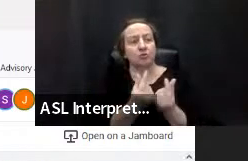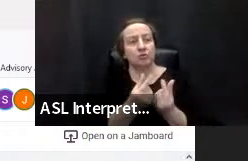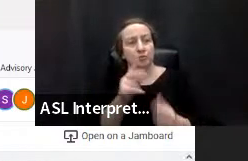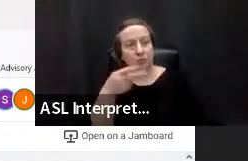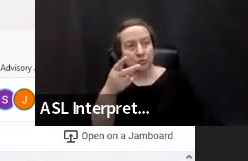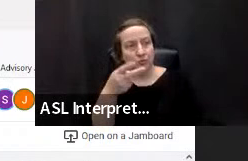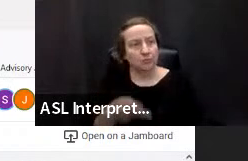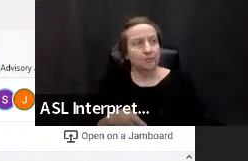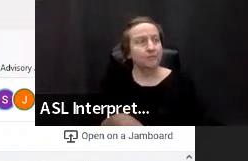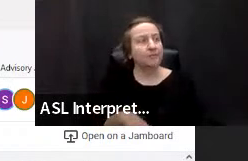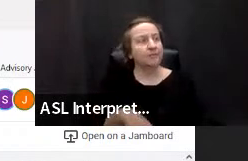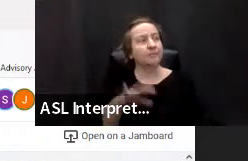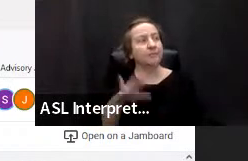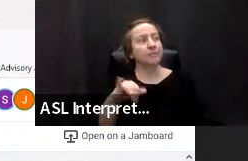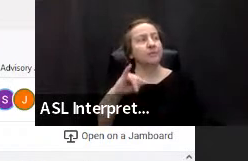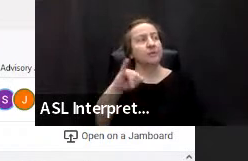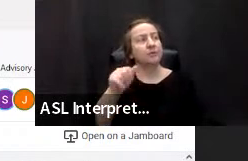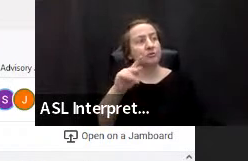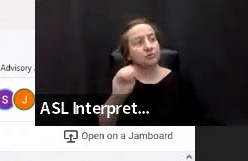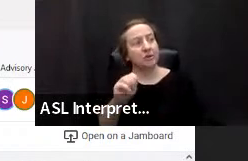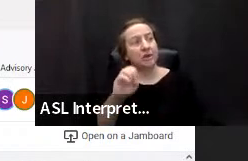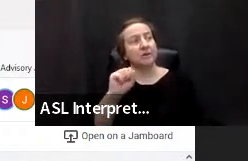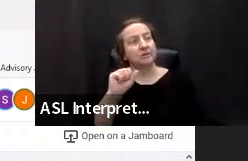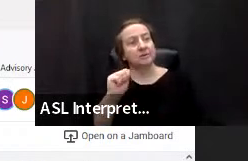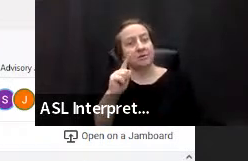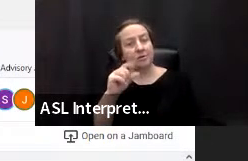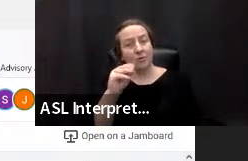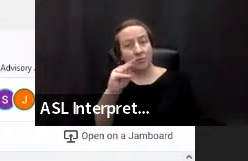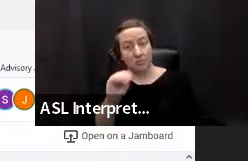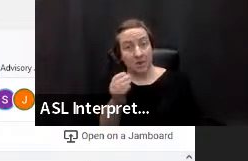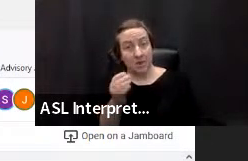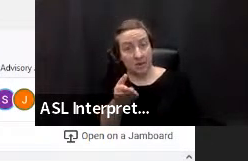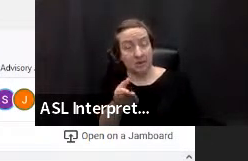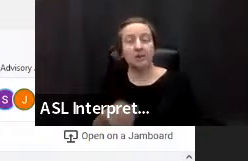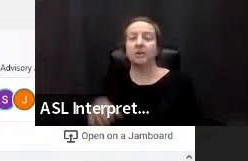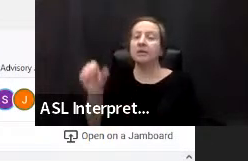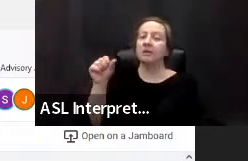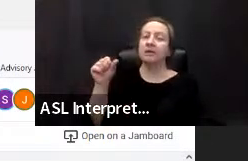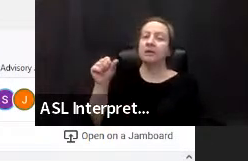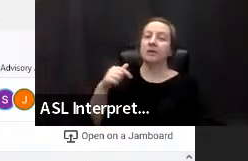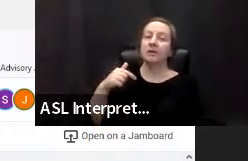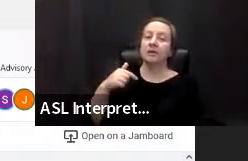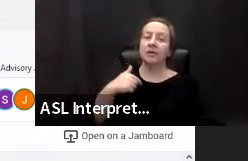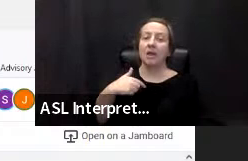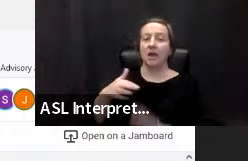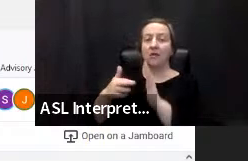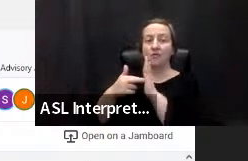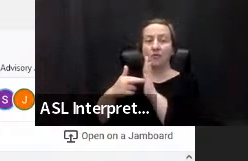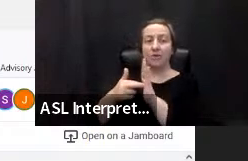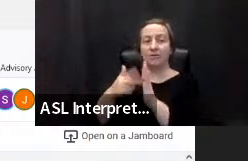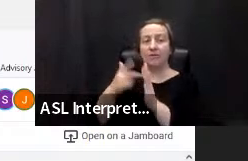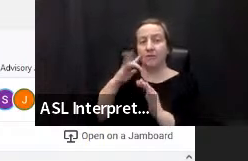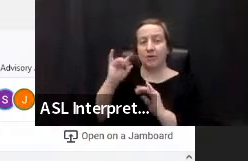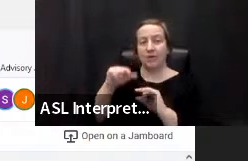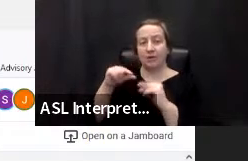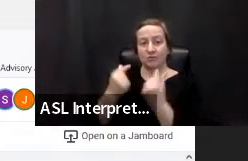next, which is Jake and Salome. Yeah, and I'm the representative for the